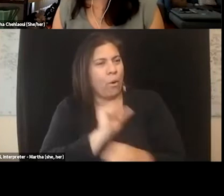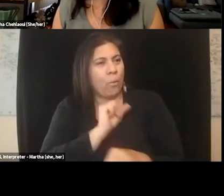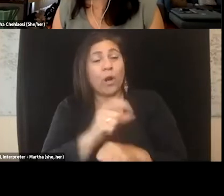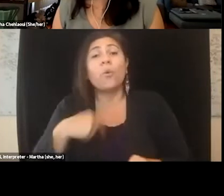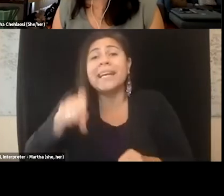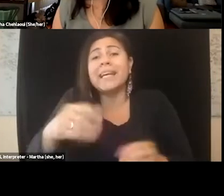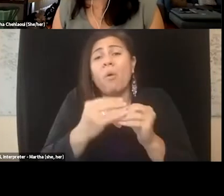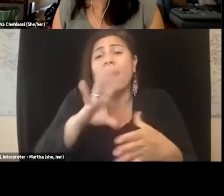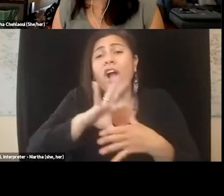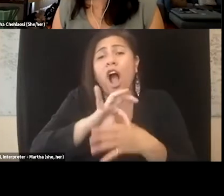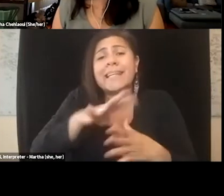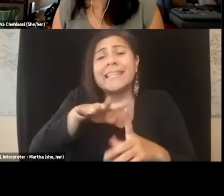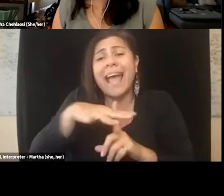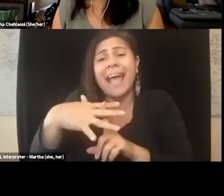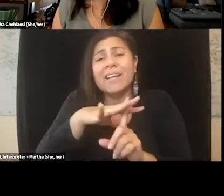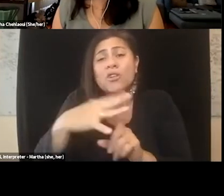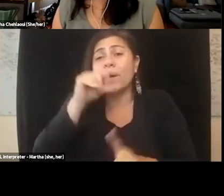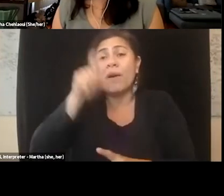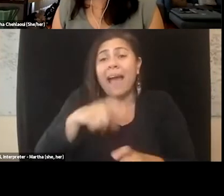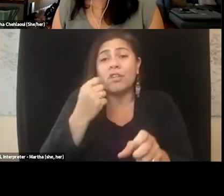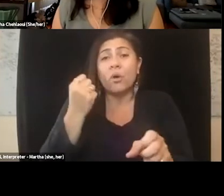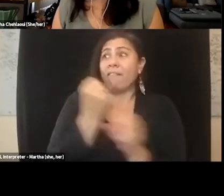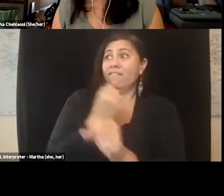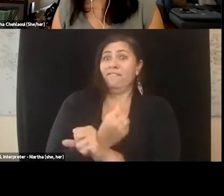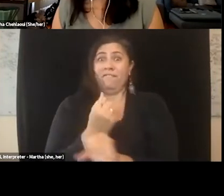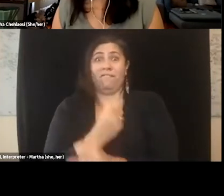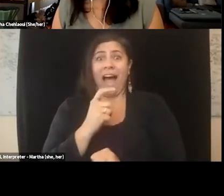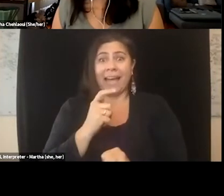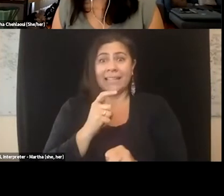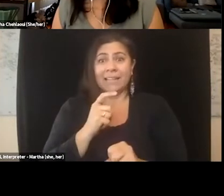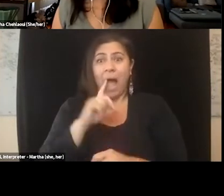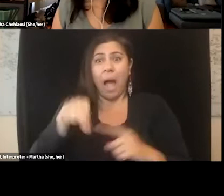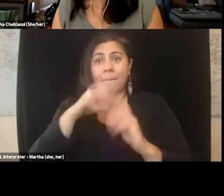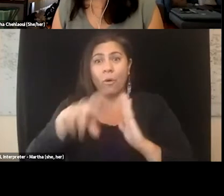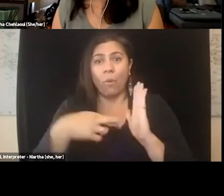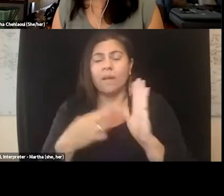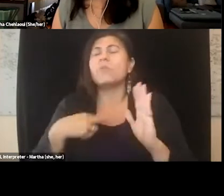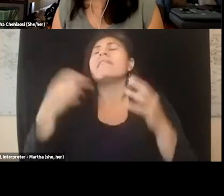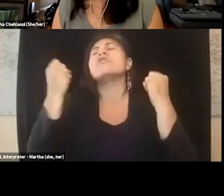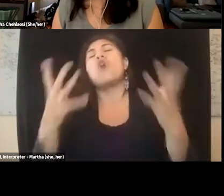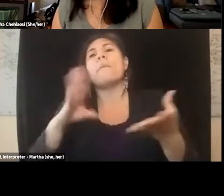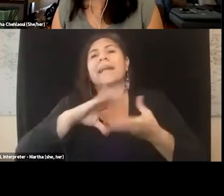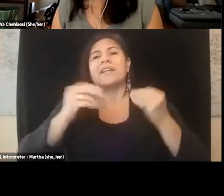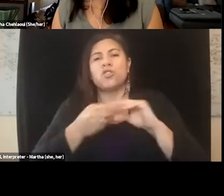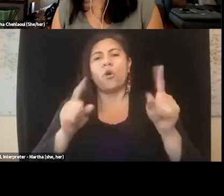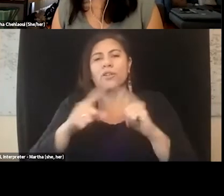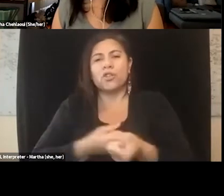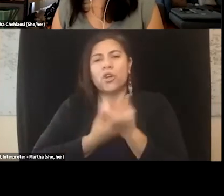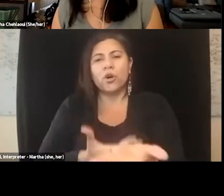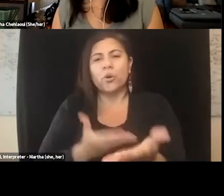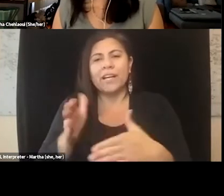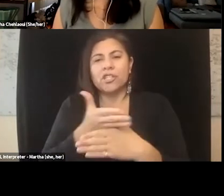content. So we don't have to fight. There is so much stories to tell. Although we are not important